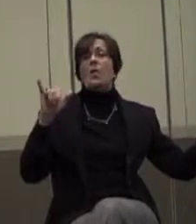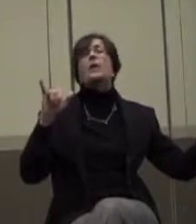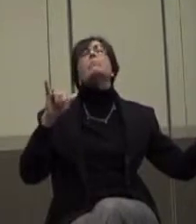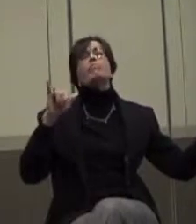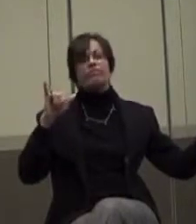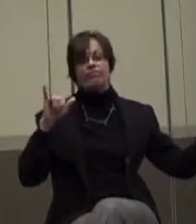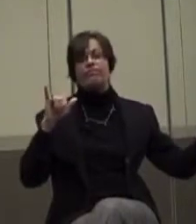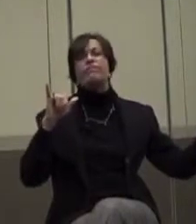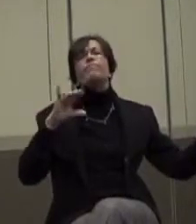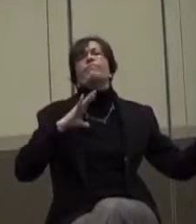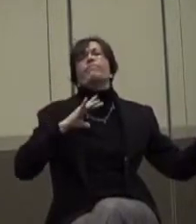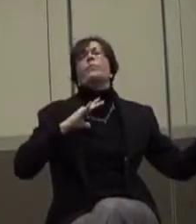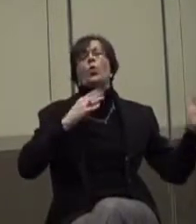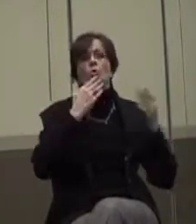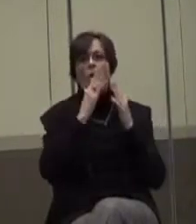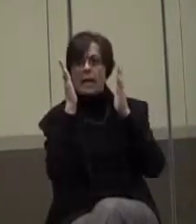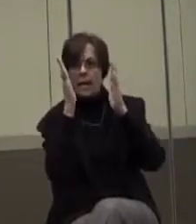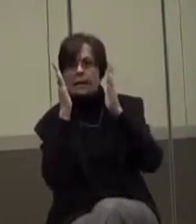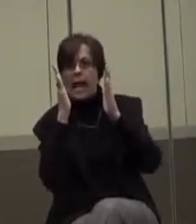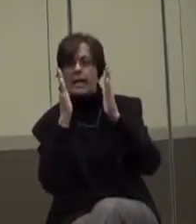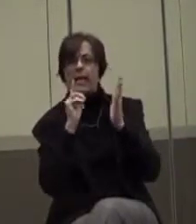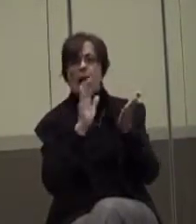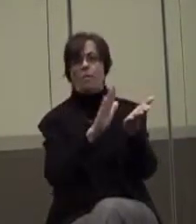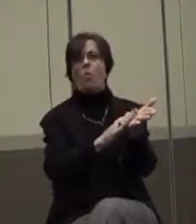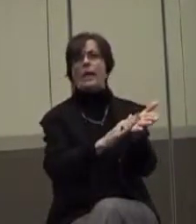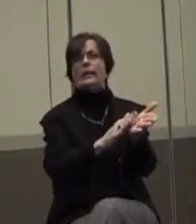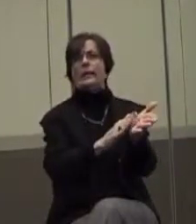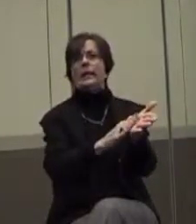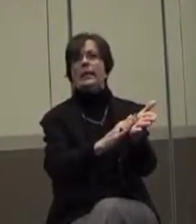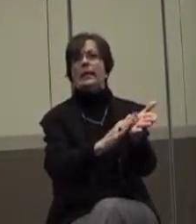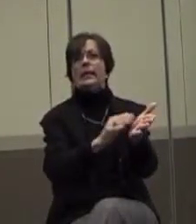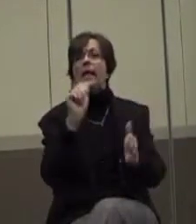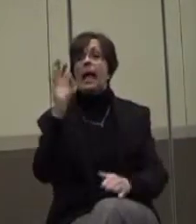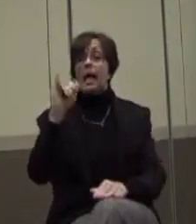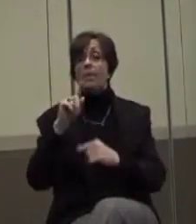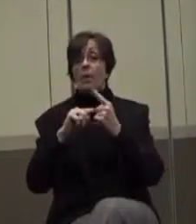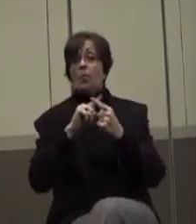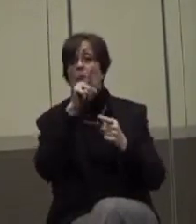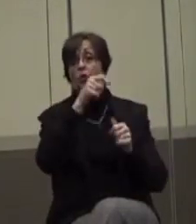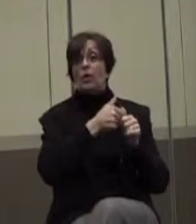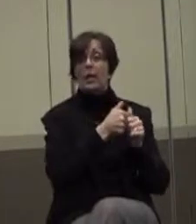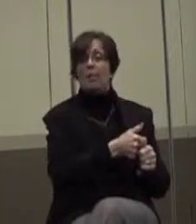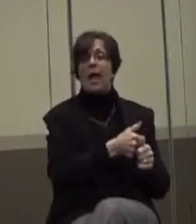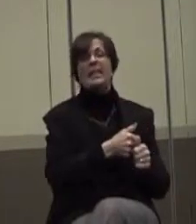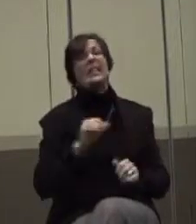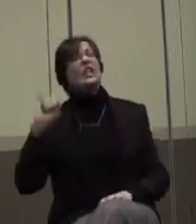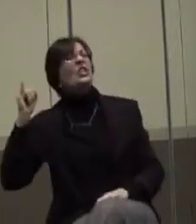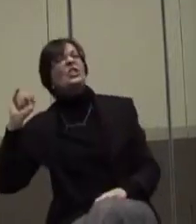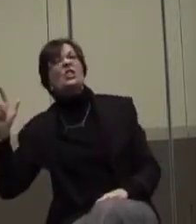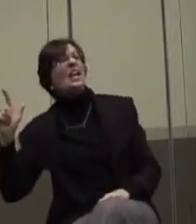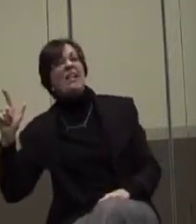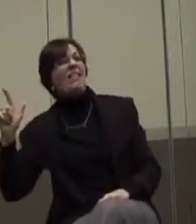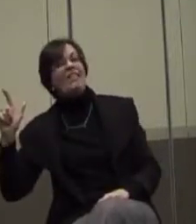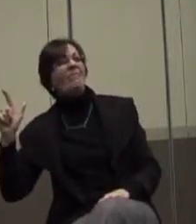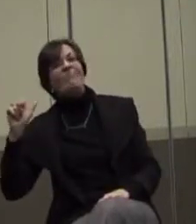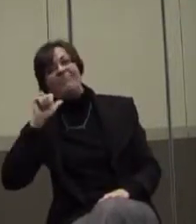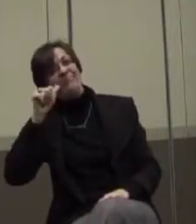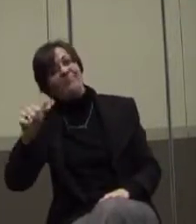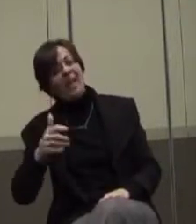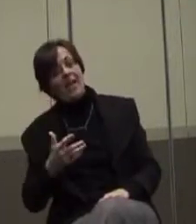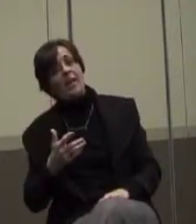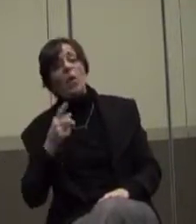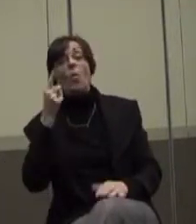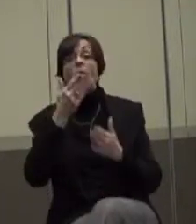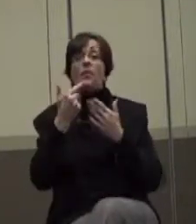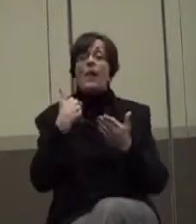is very good at attending and praising Amy when she complies. Jill isn't.